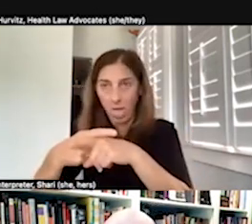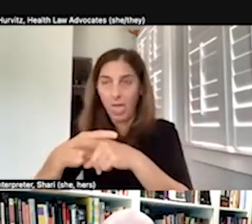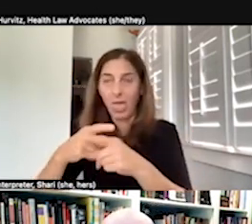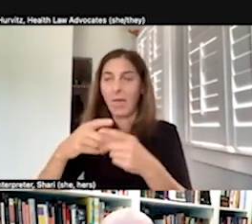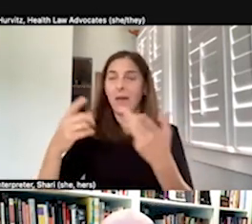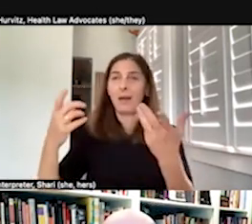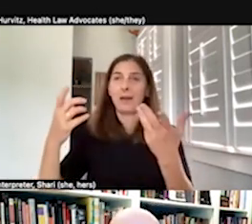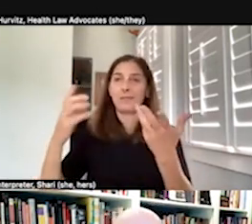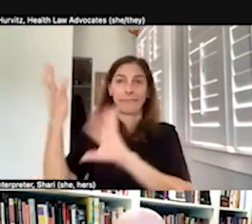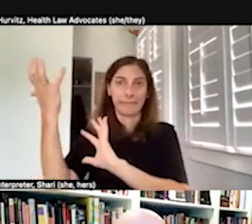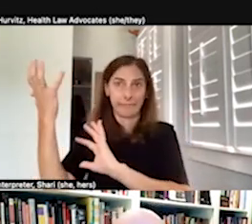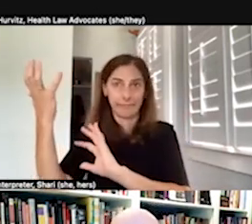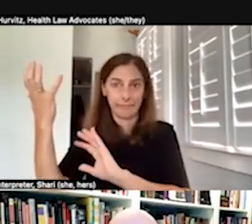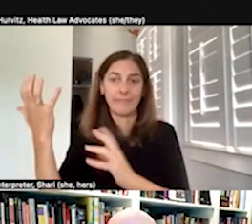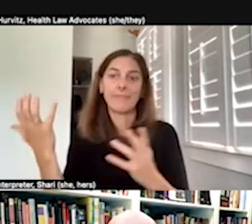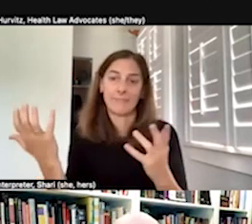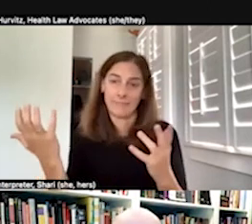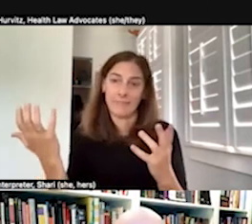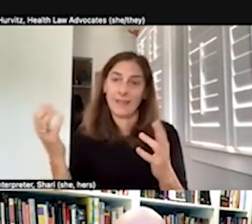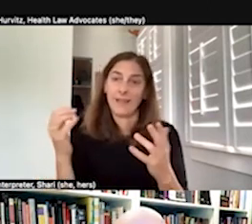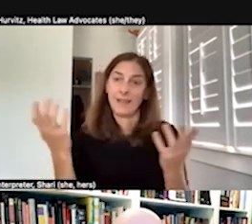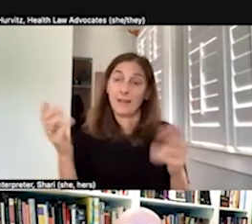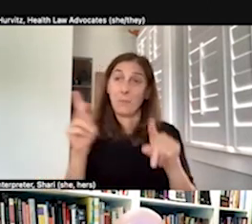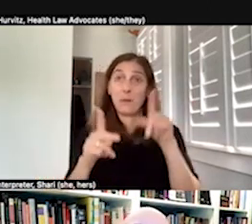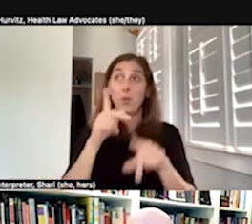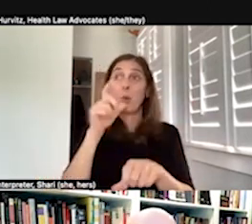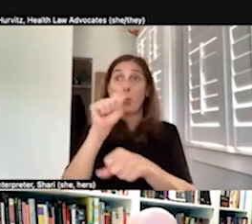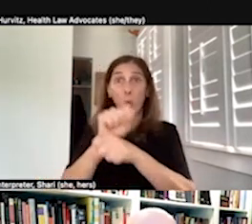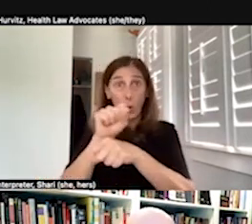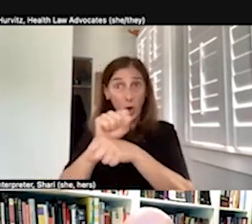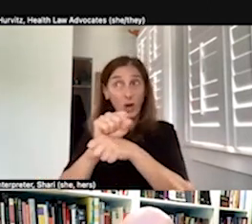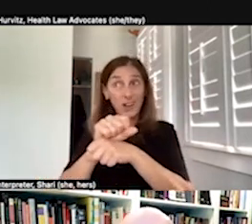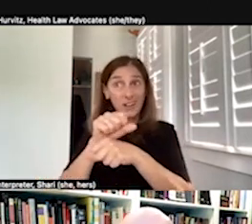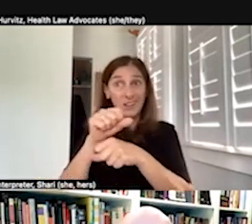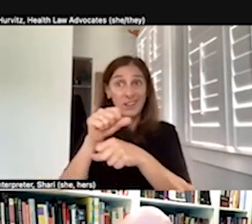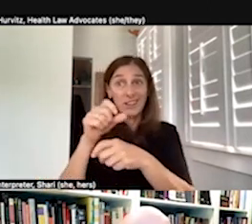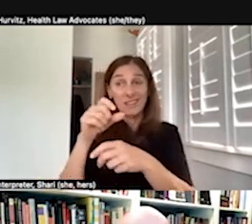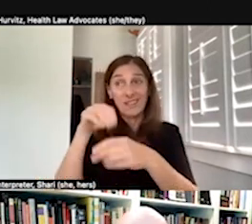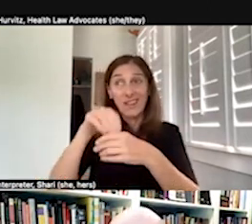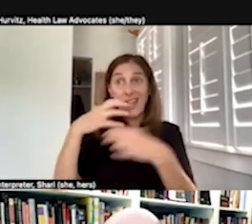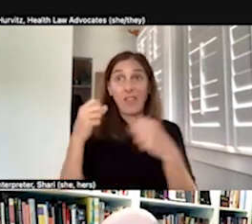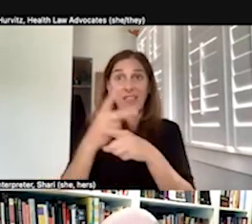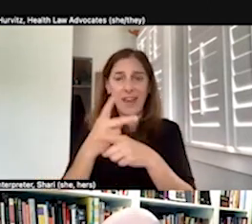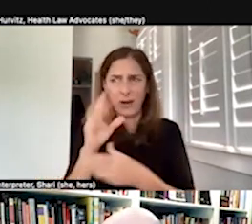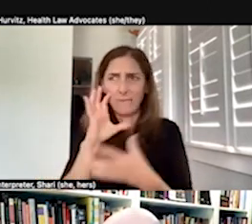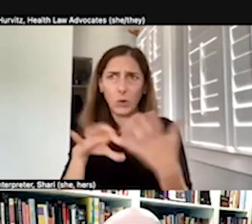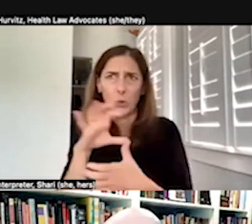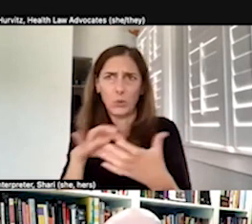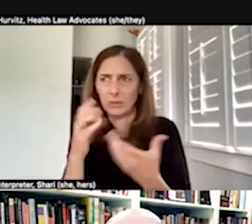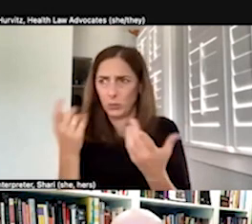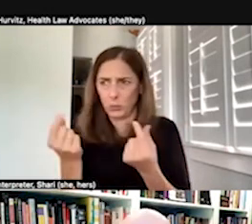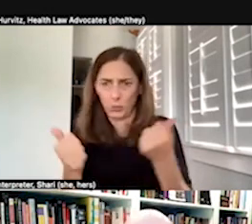situation. And it can lead to a lot of folks who work in healthcare to not be quite sure what name should be listed on